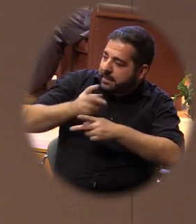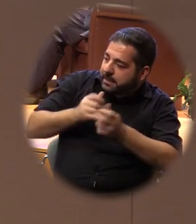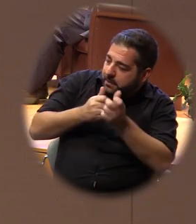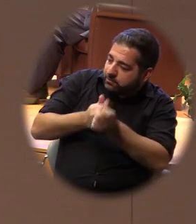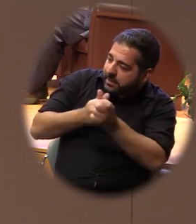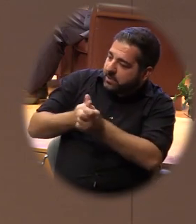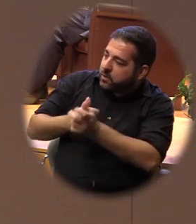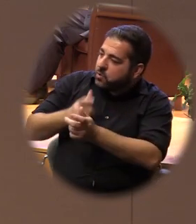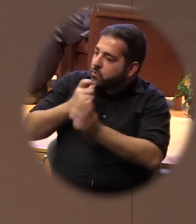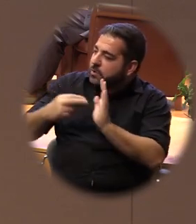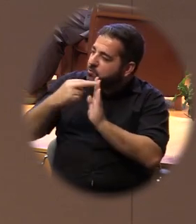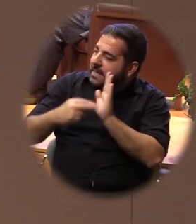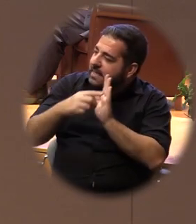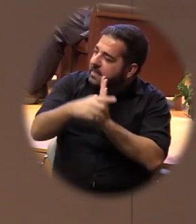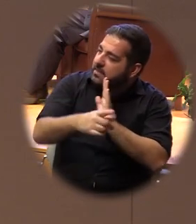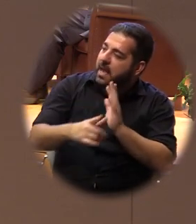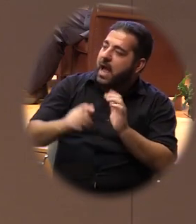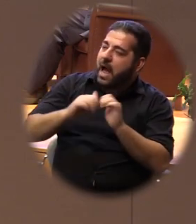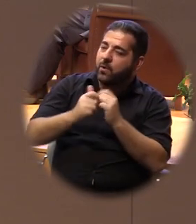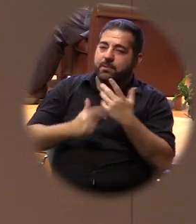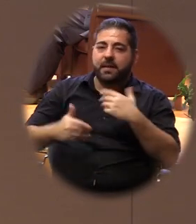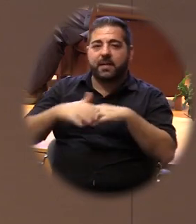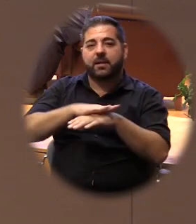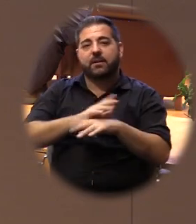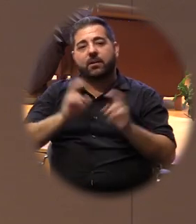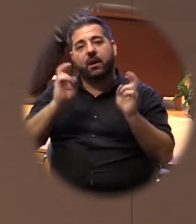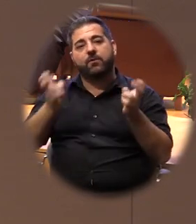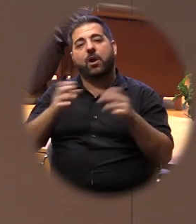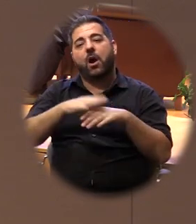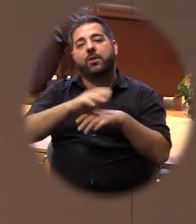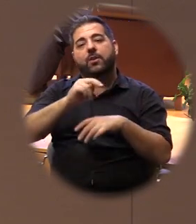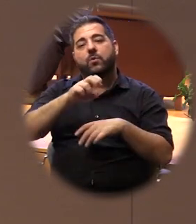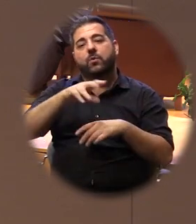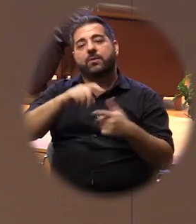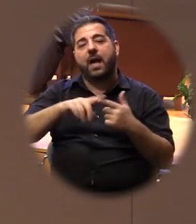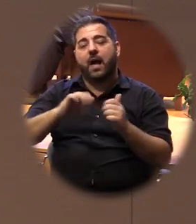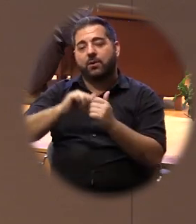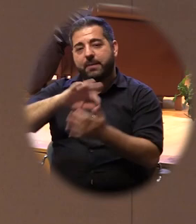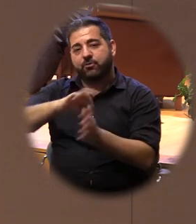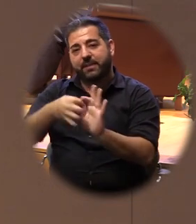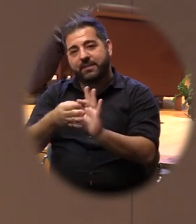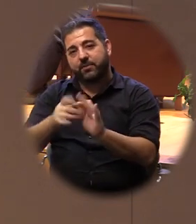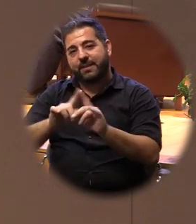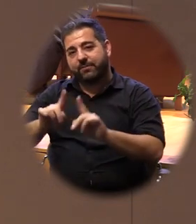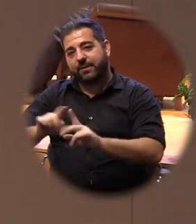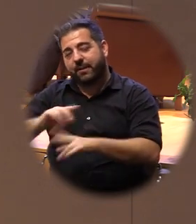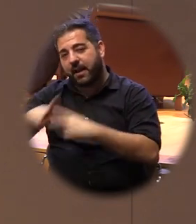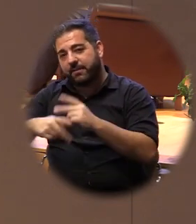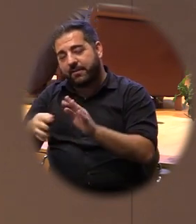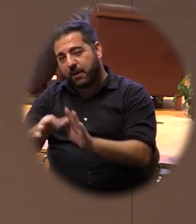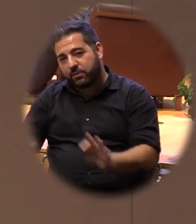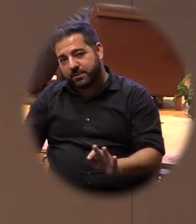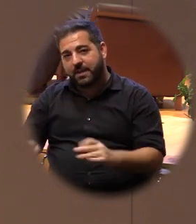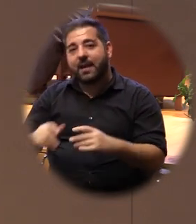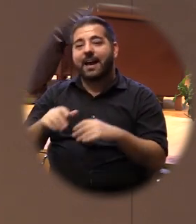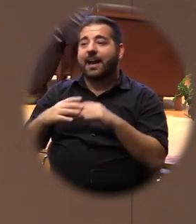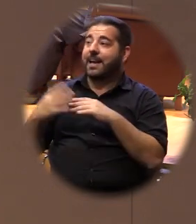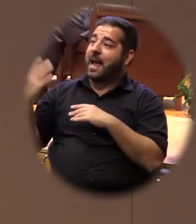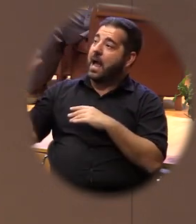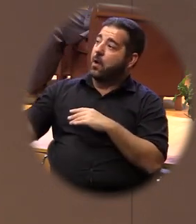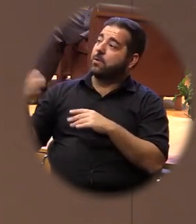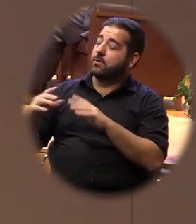who is reading this, how it is being covered, how it is being translated and moving through different news outlets into the